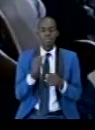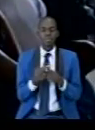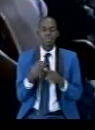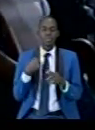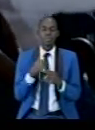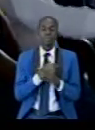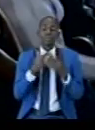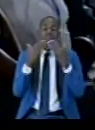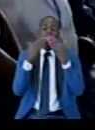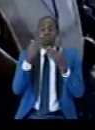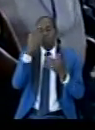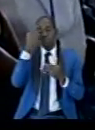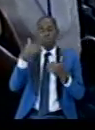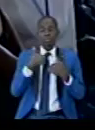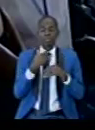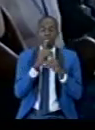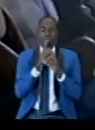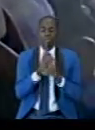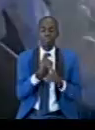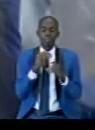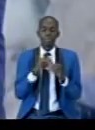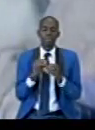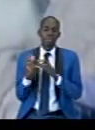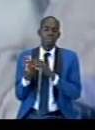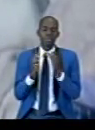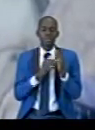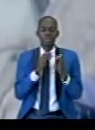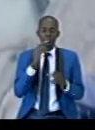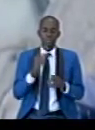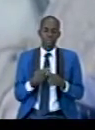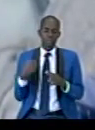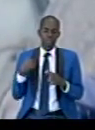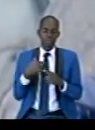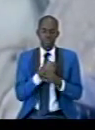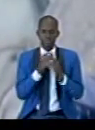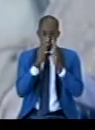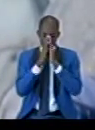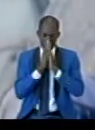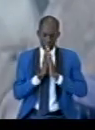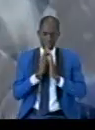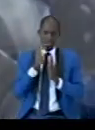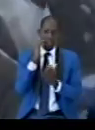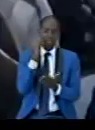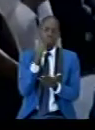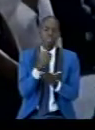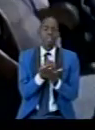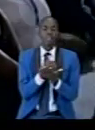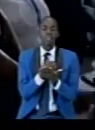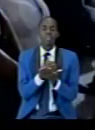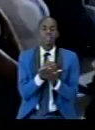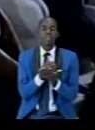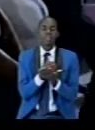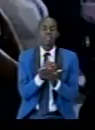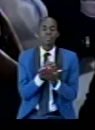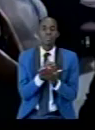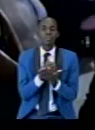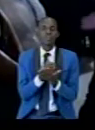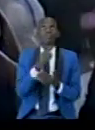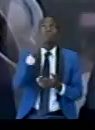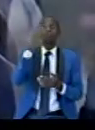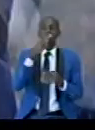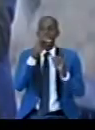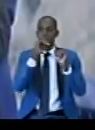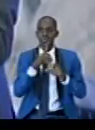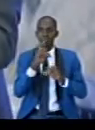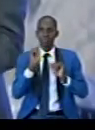you because we know you have answered. In Jesus' name we pray. Amen. God bless you.